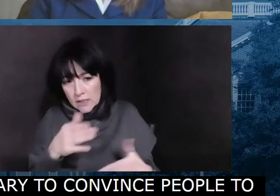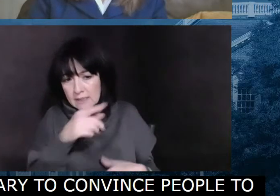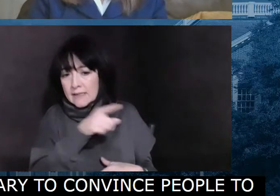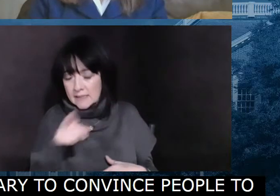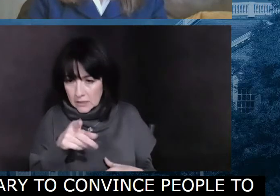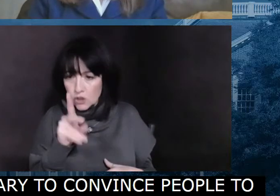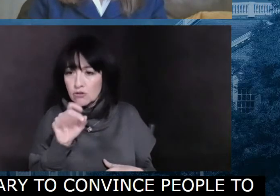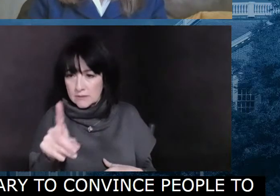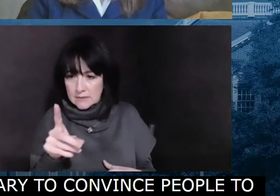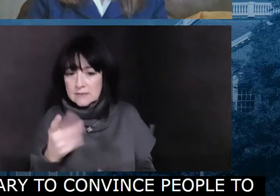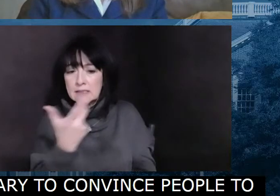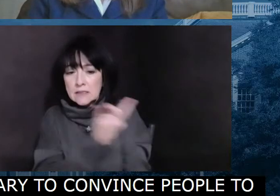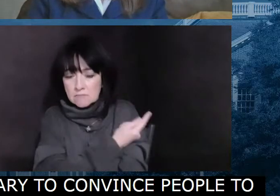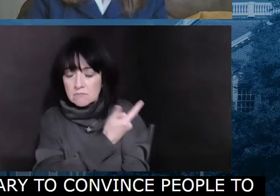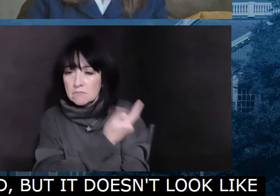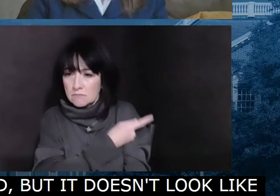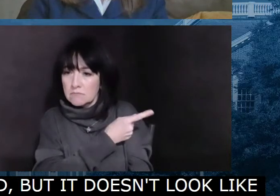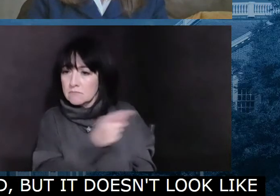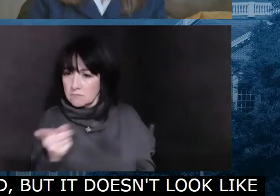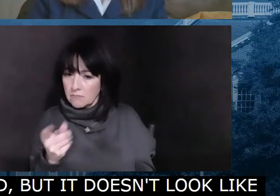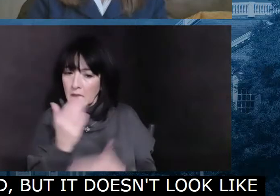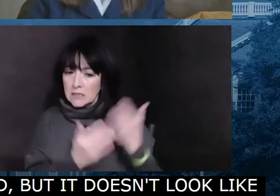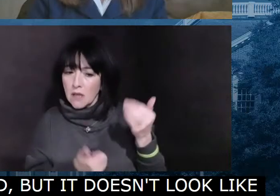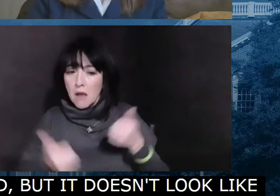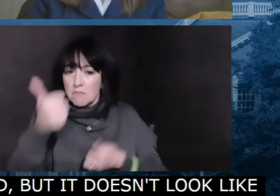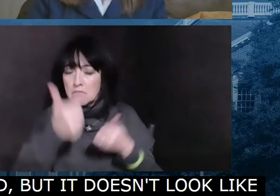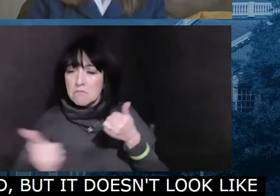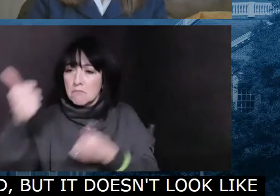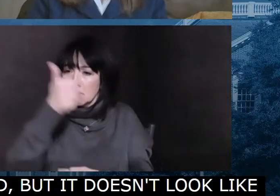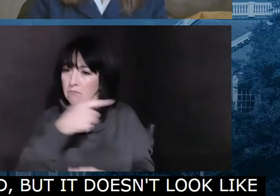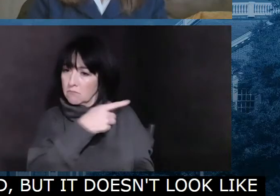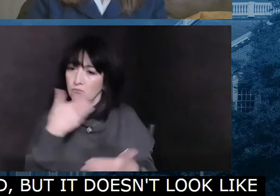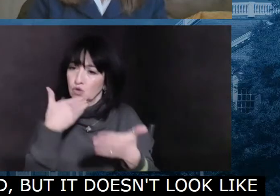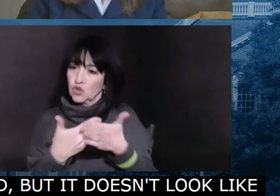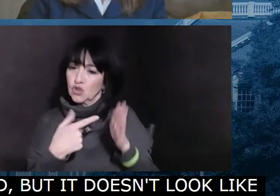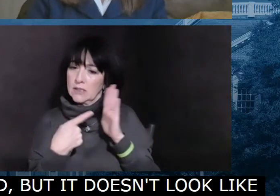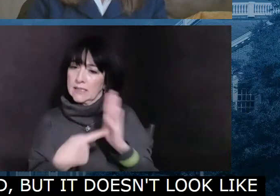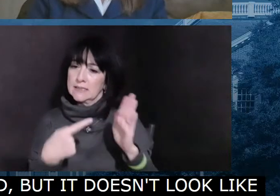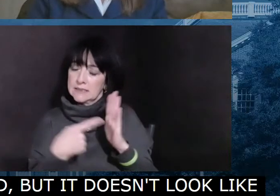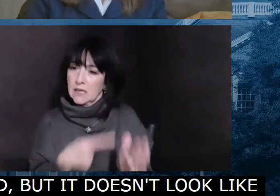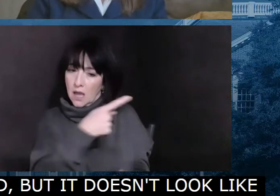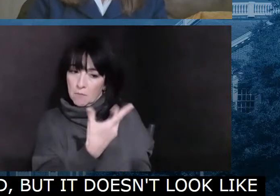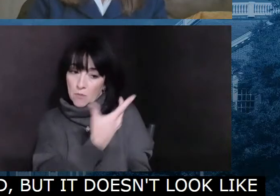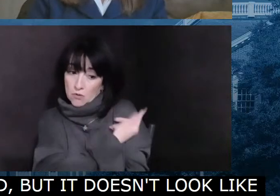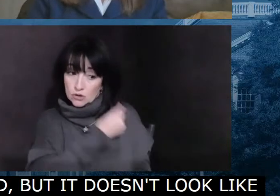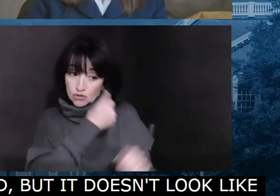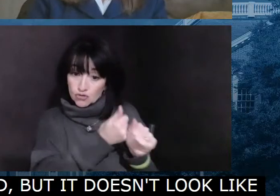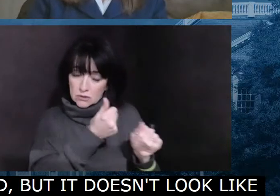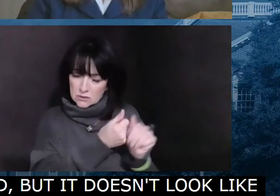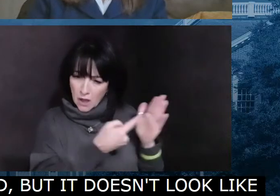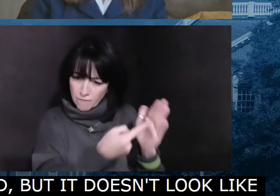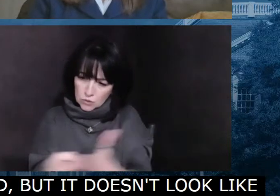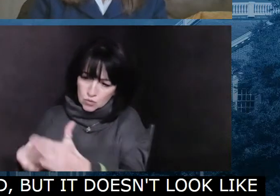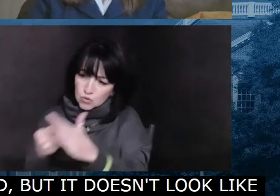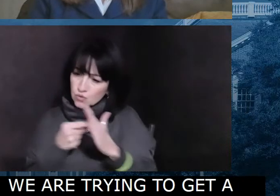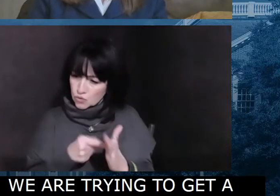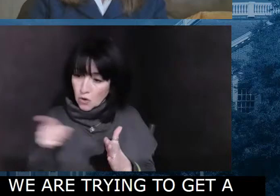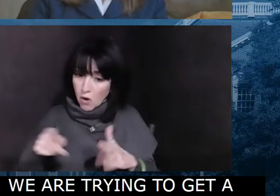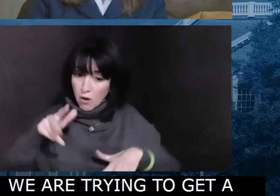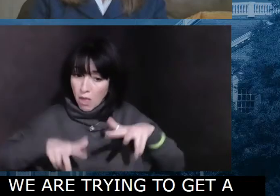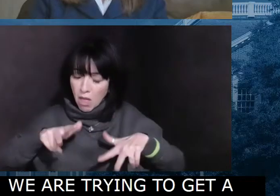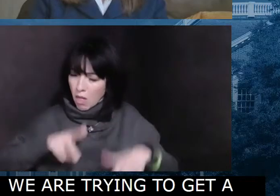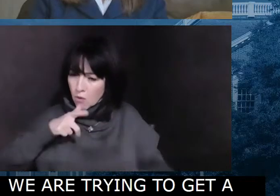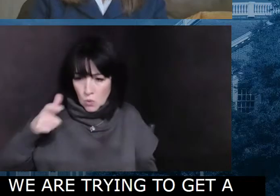their workers vaccinated, and that's an important way of providing